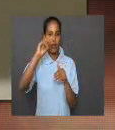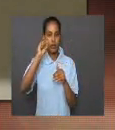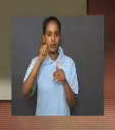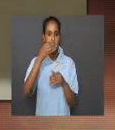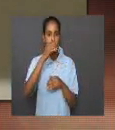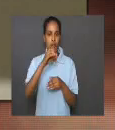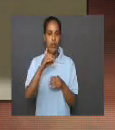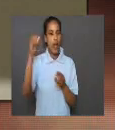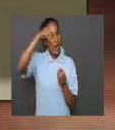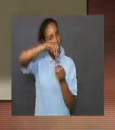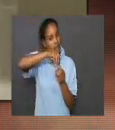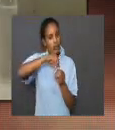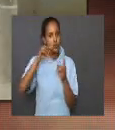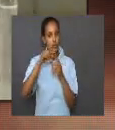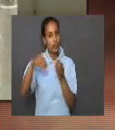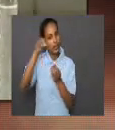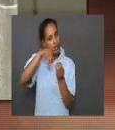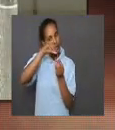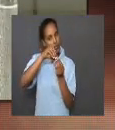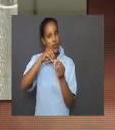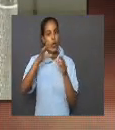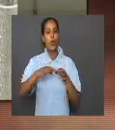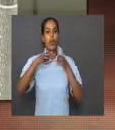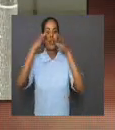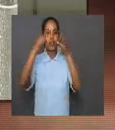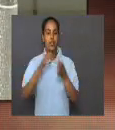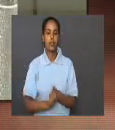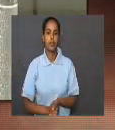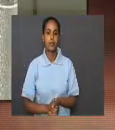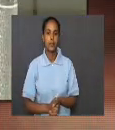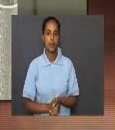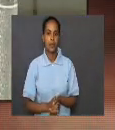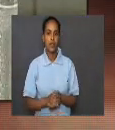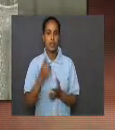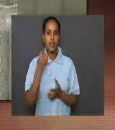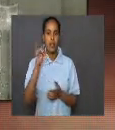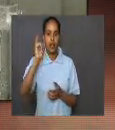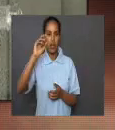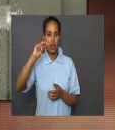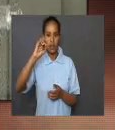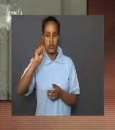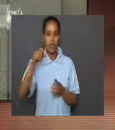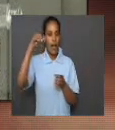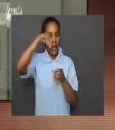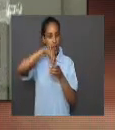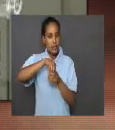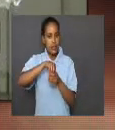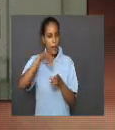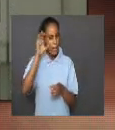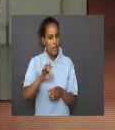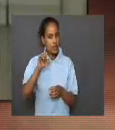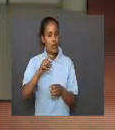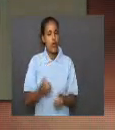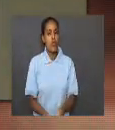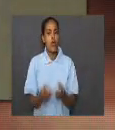solute is added to increase its conductivity. The ions that are added must be